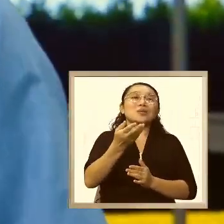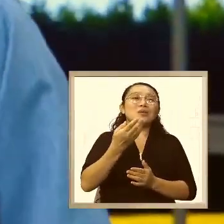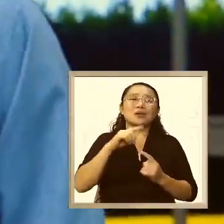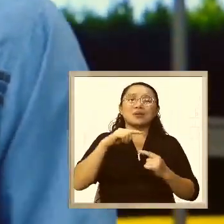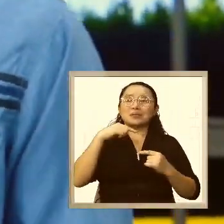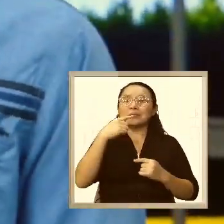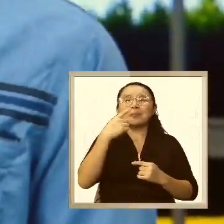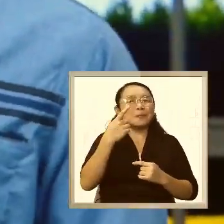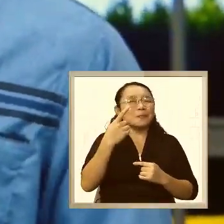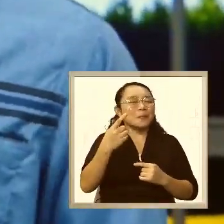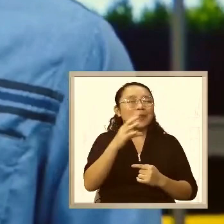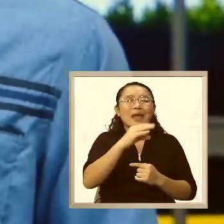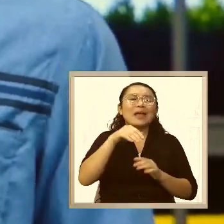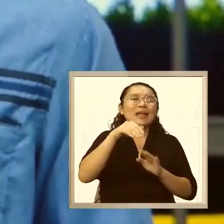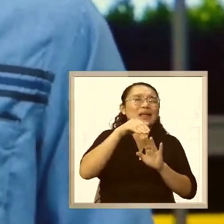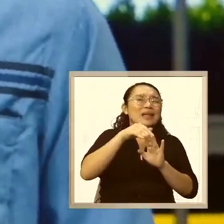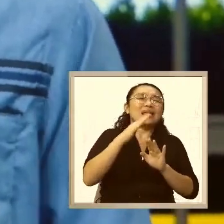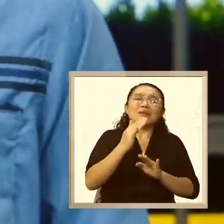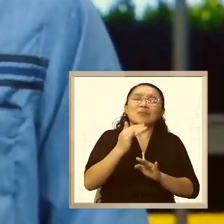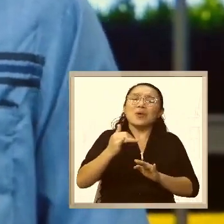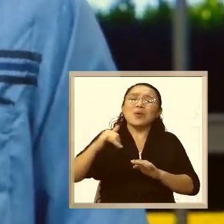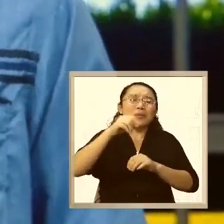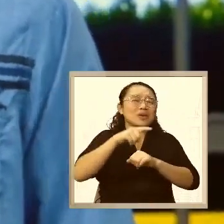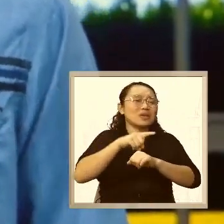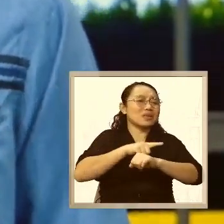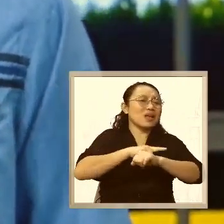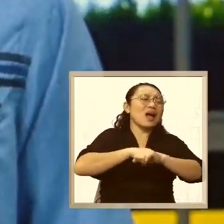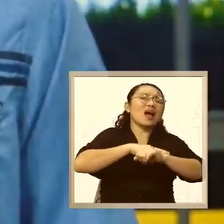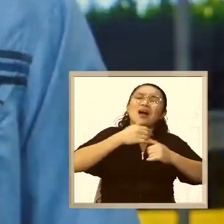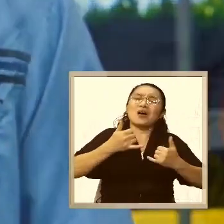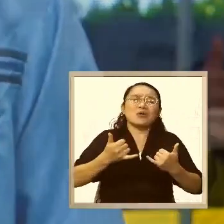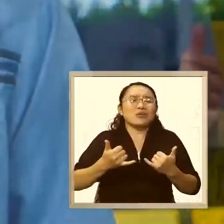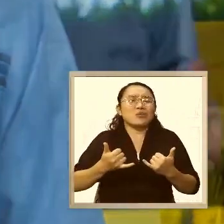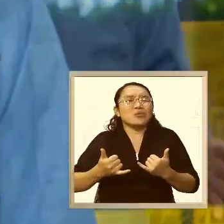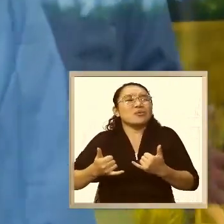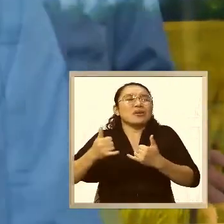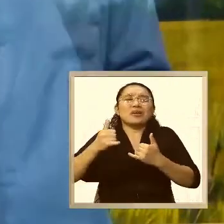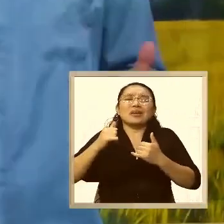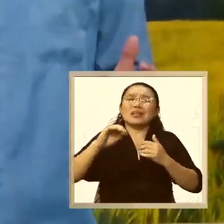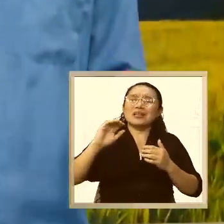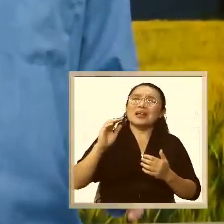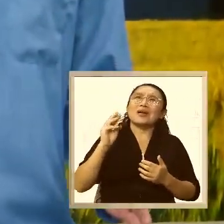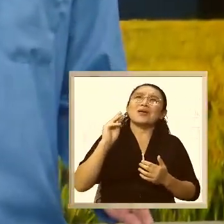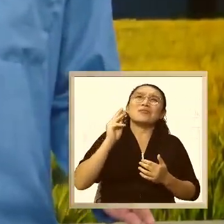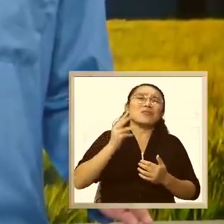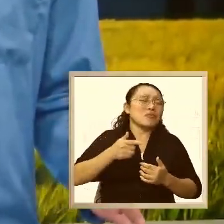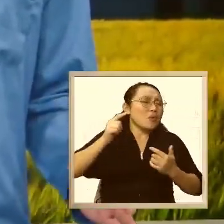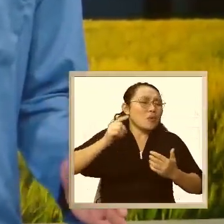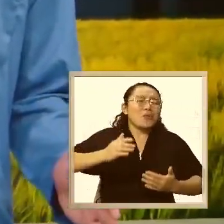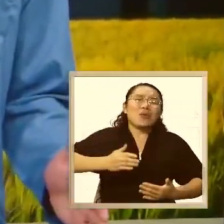saying. At any moment now you will